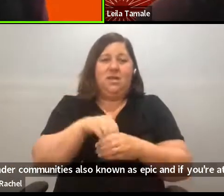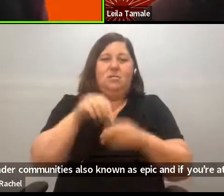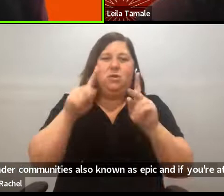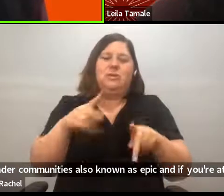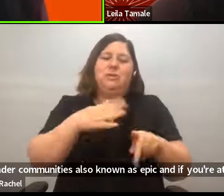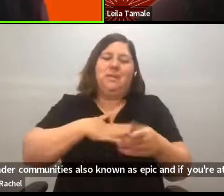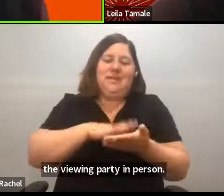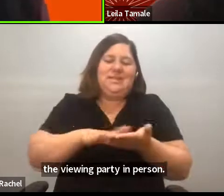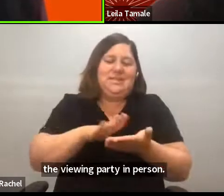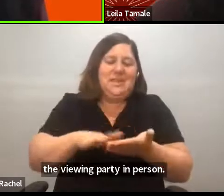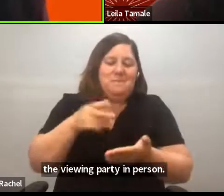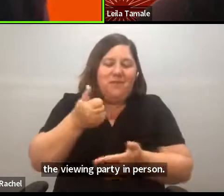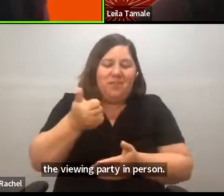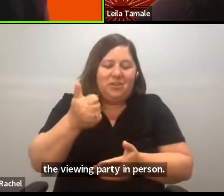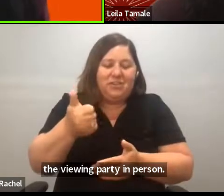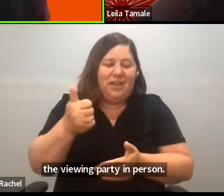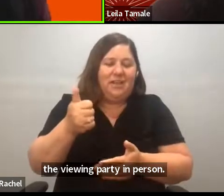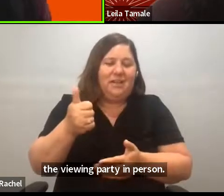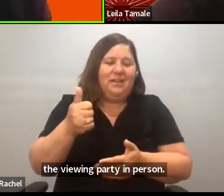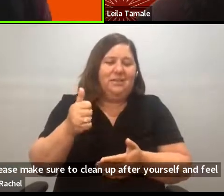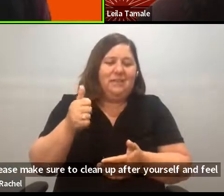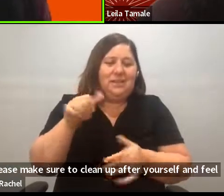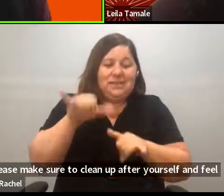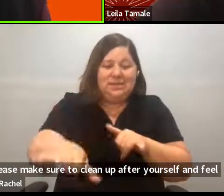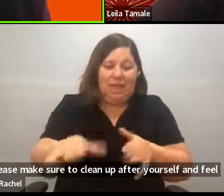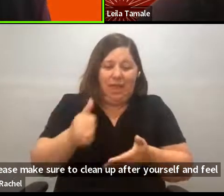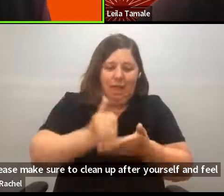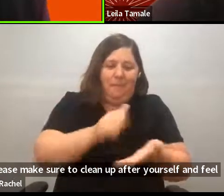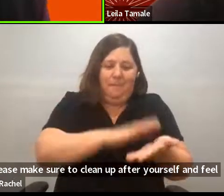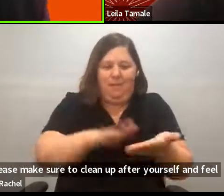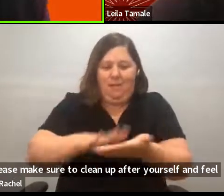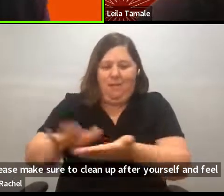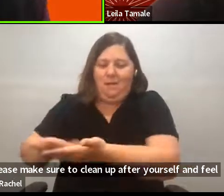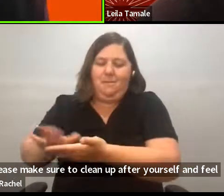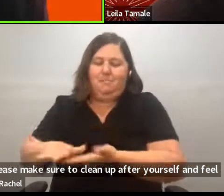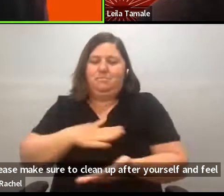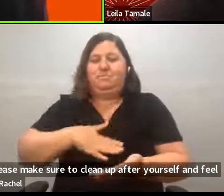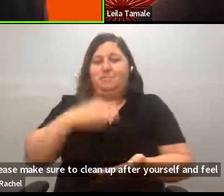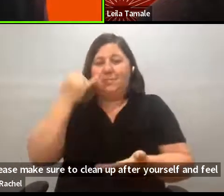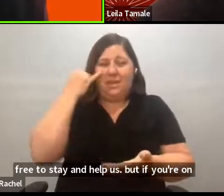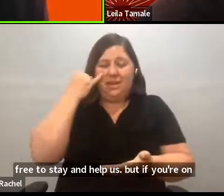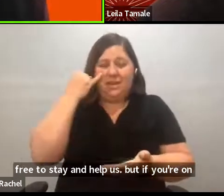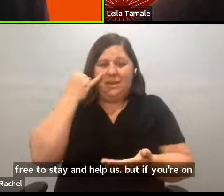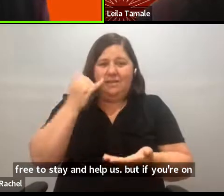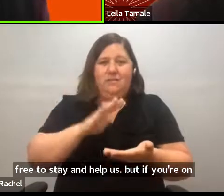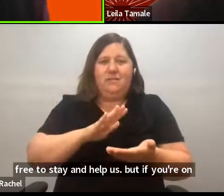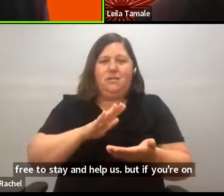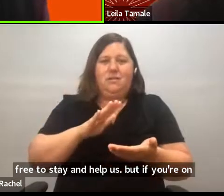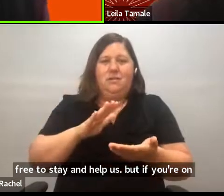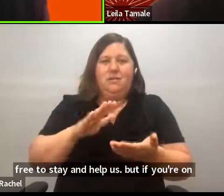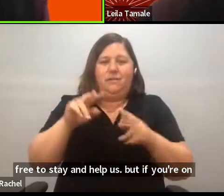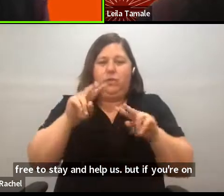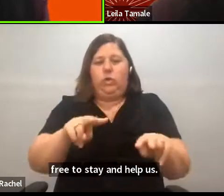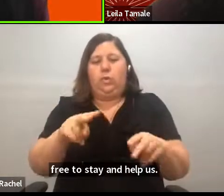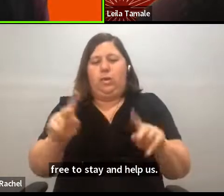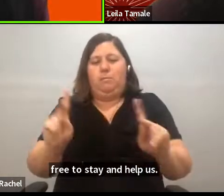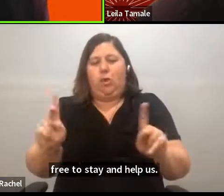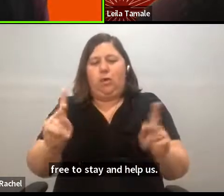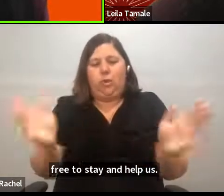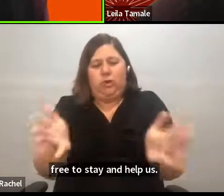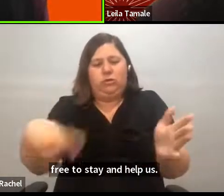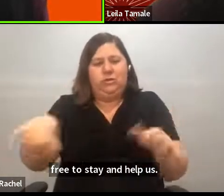after yourself and feel free to stay and help us. But if you're on campus and at the viewing party, please, we encourage you to stay